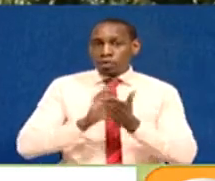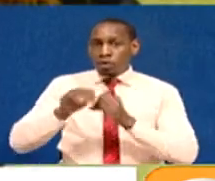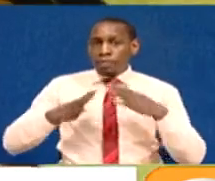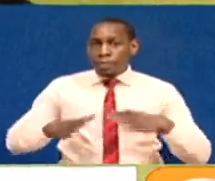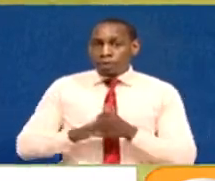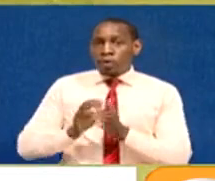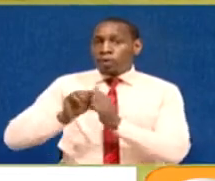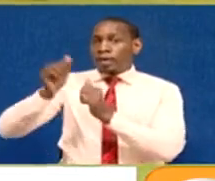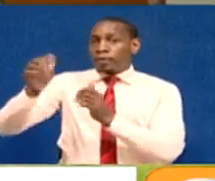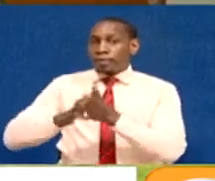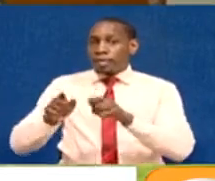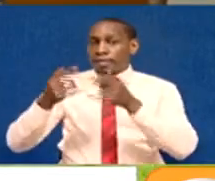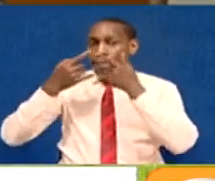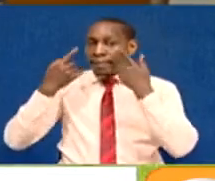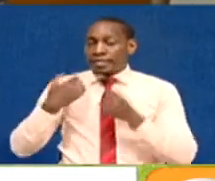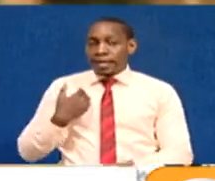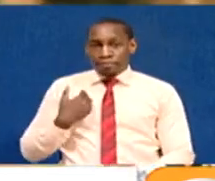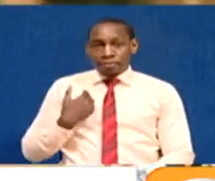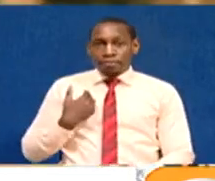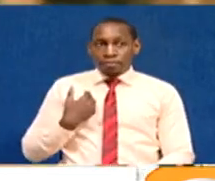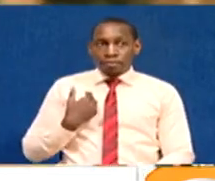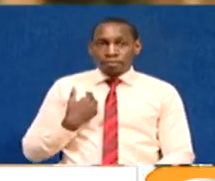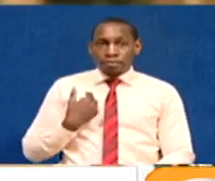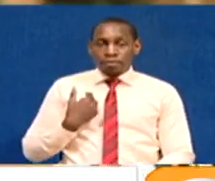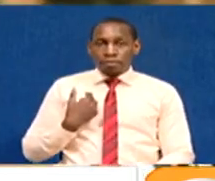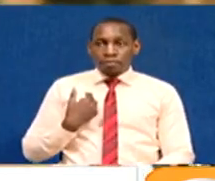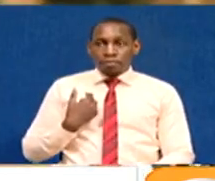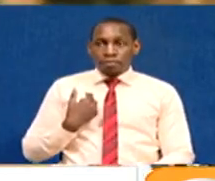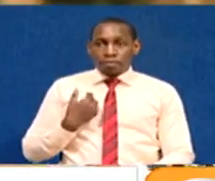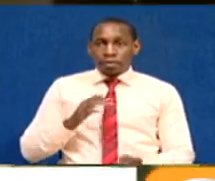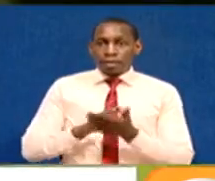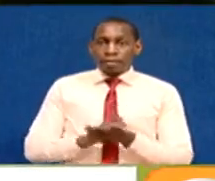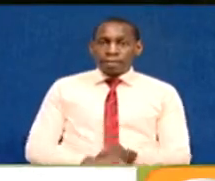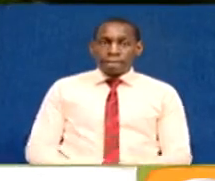keep distance, wear their masks, so that we don't have any incidents here.